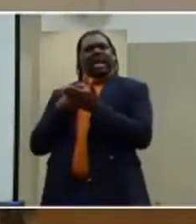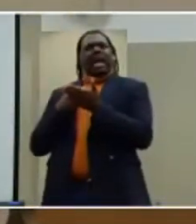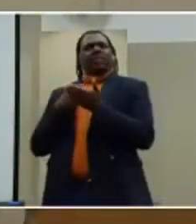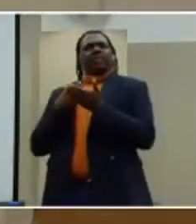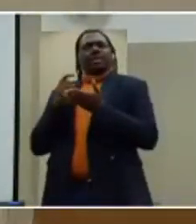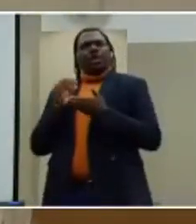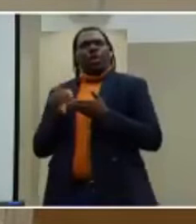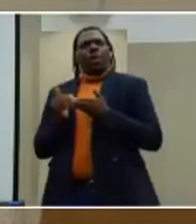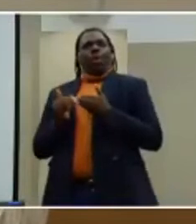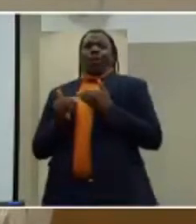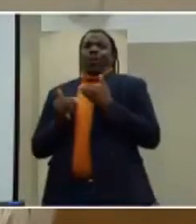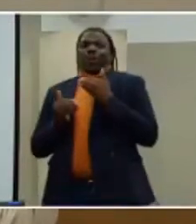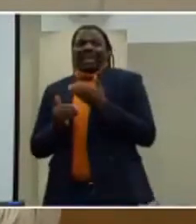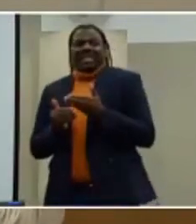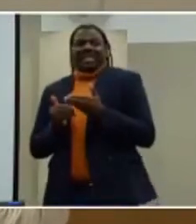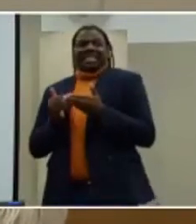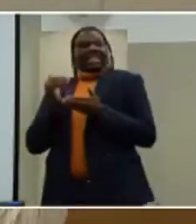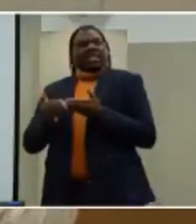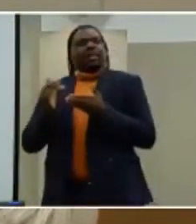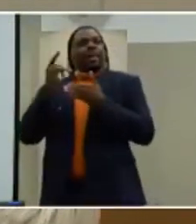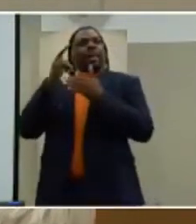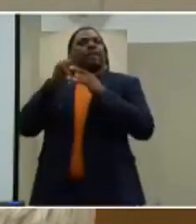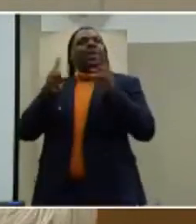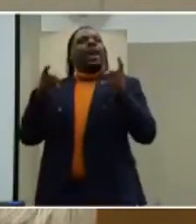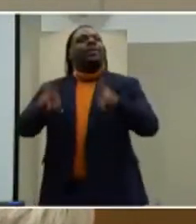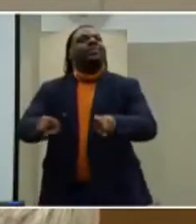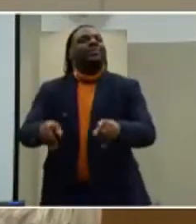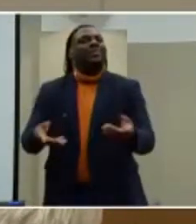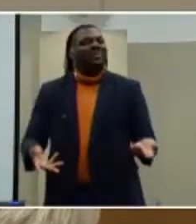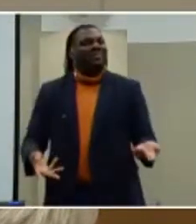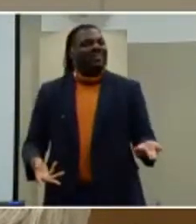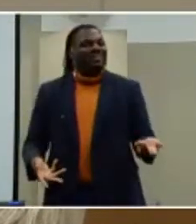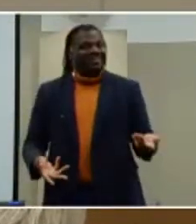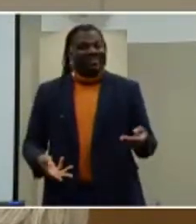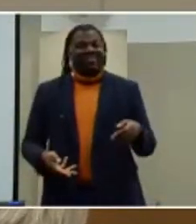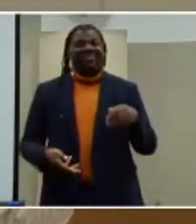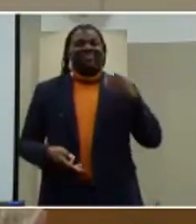bit more slowly, but they happen.